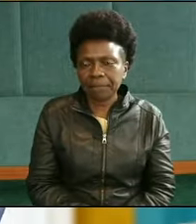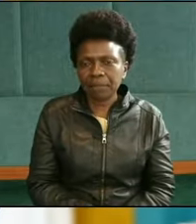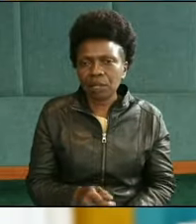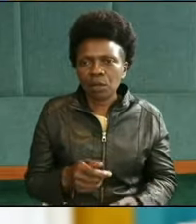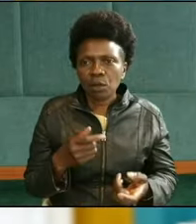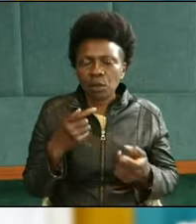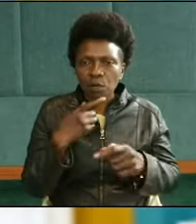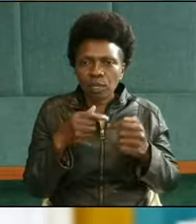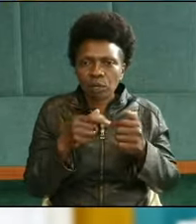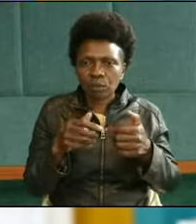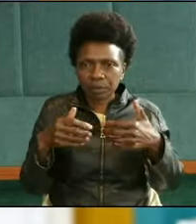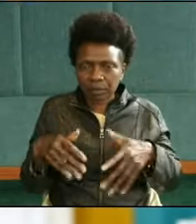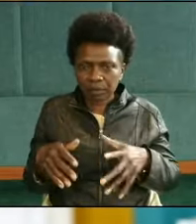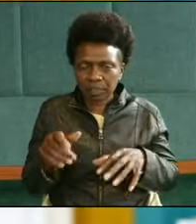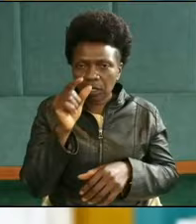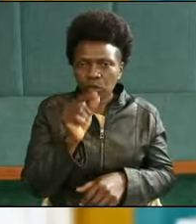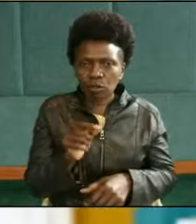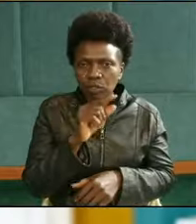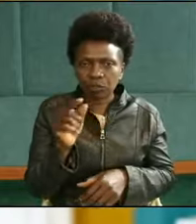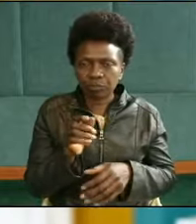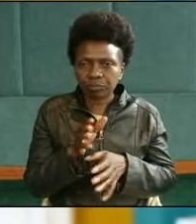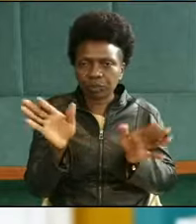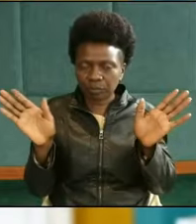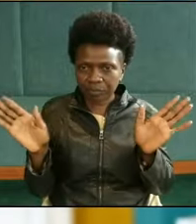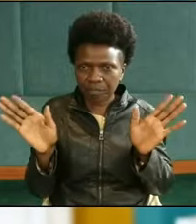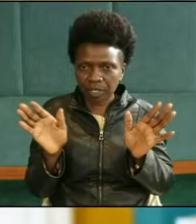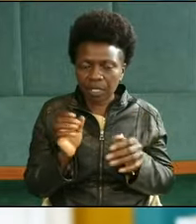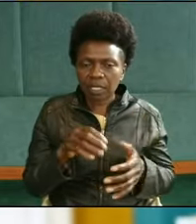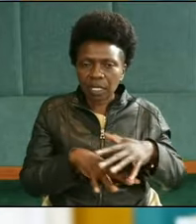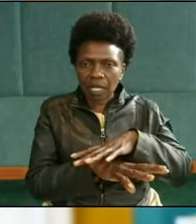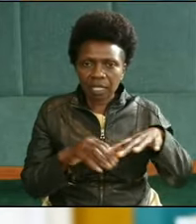cross as a thief and he has stolen nothing.